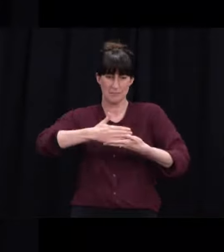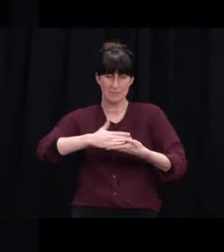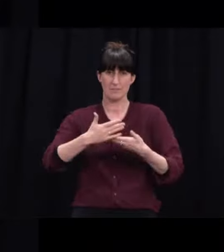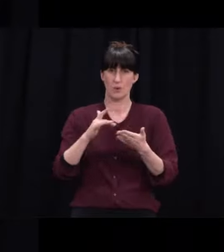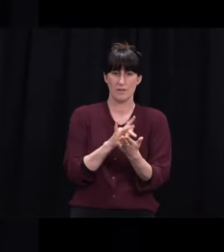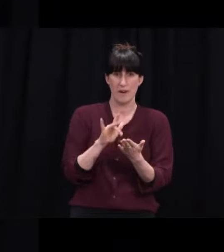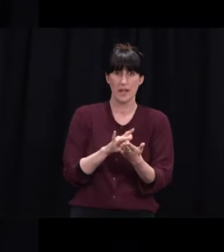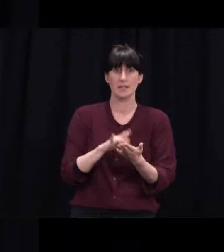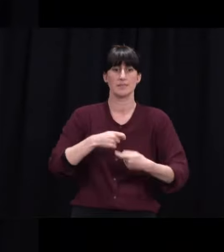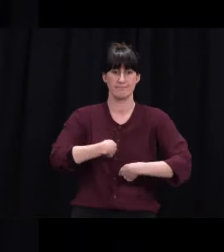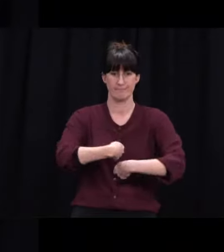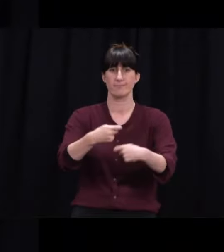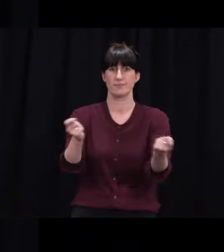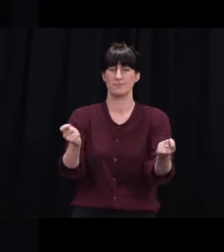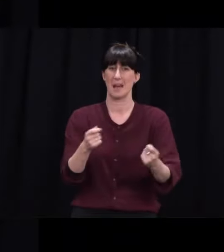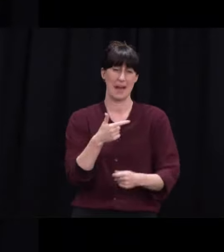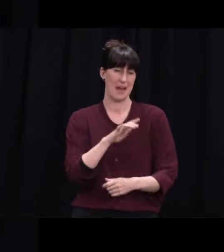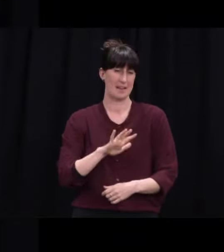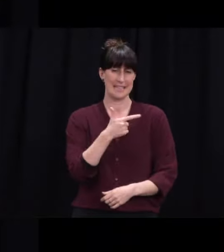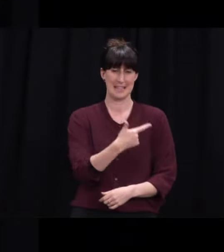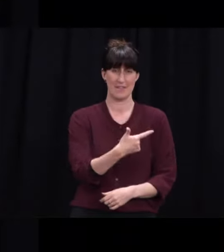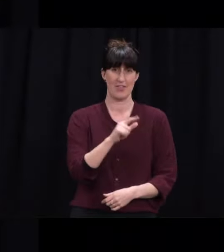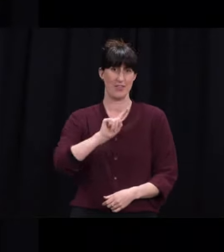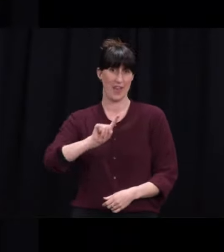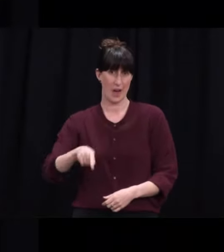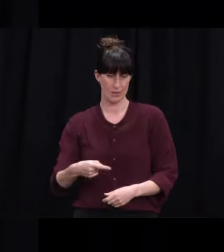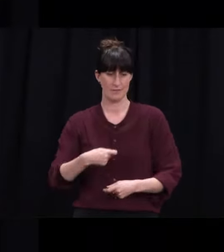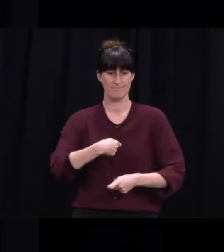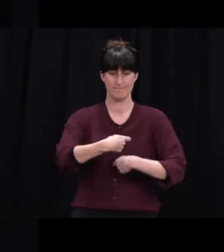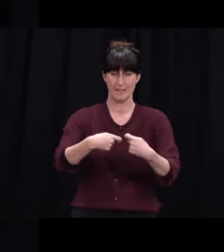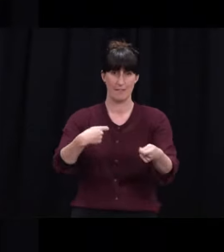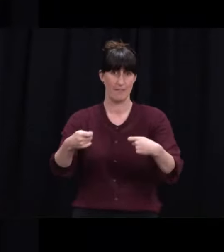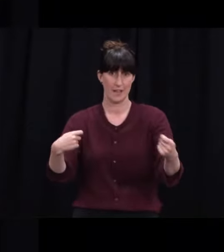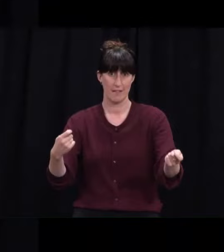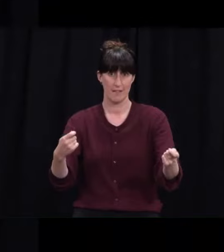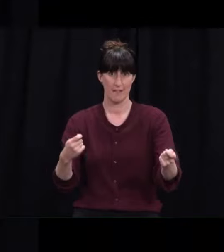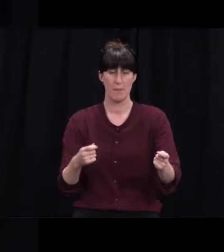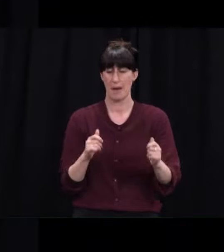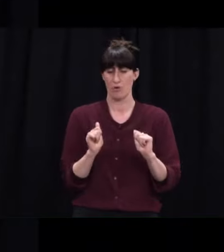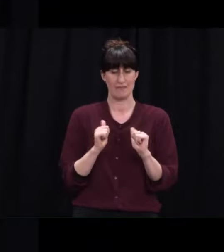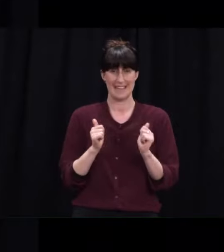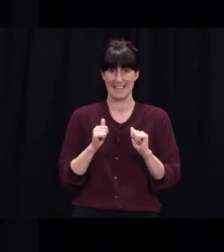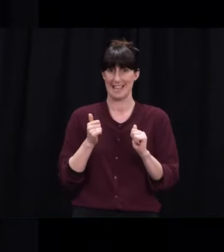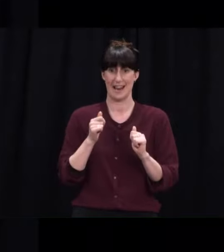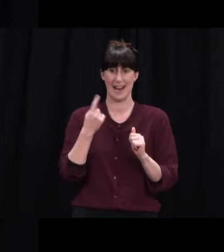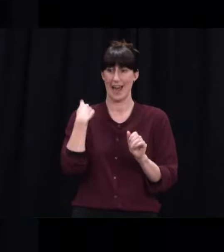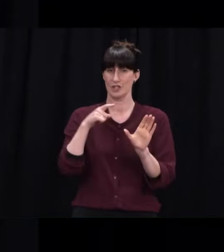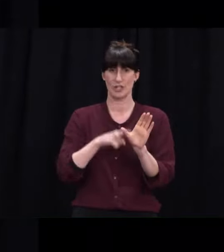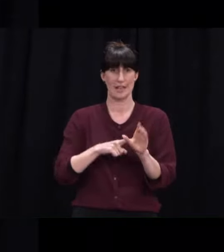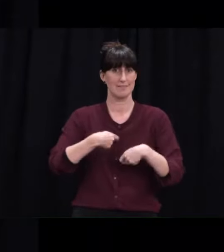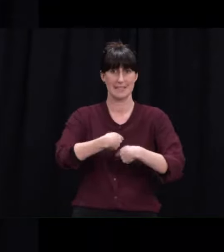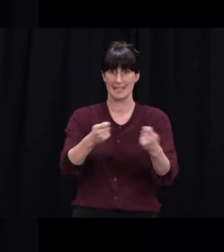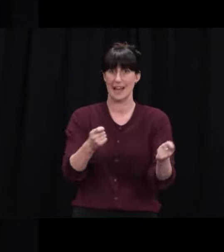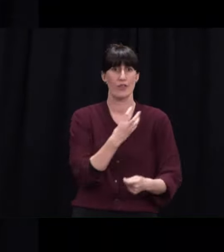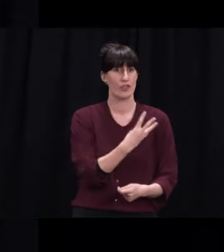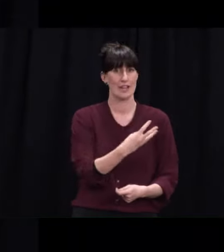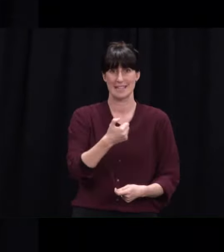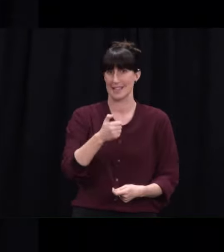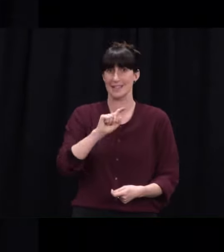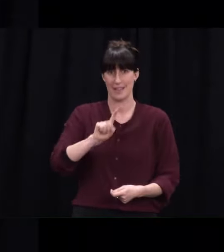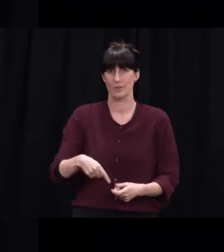7,000 devices should go out in the next few weeks. That's on top of the 36,000 digital devices that we sent out last year.